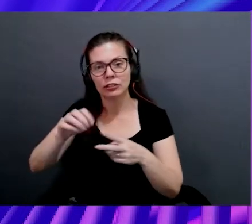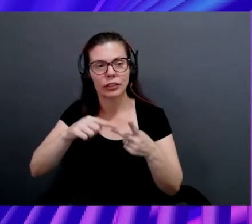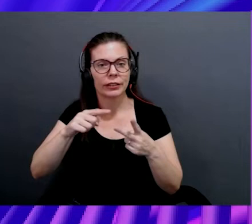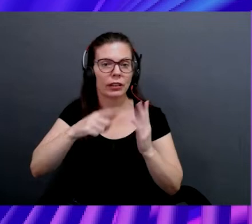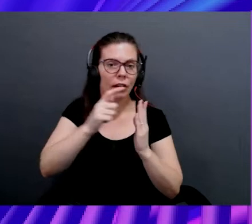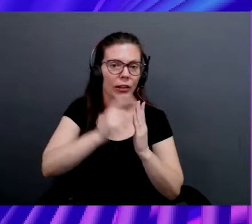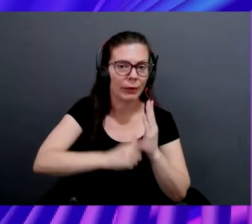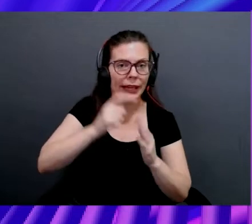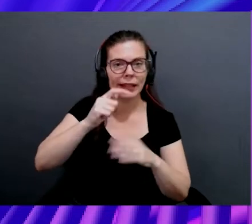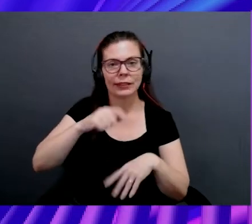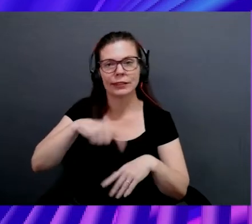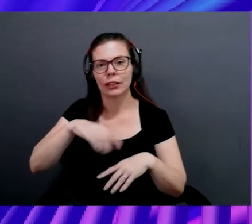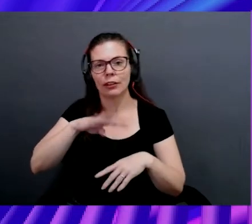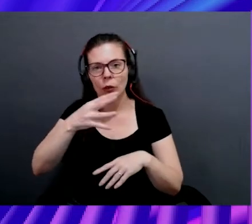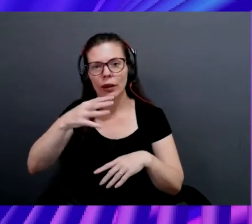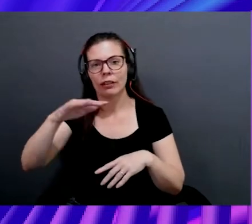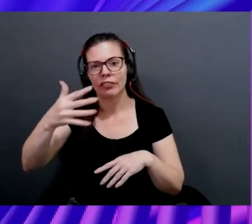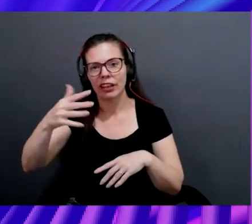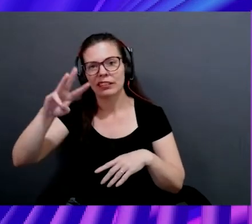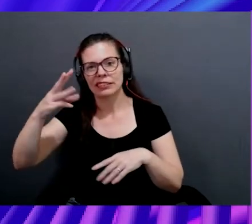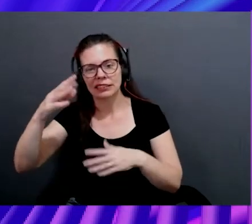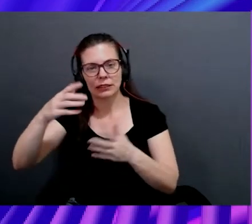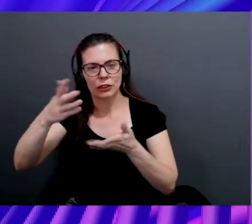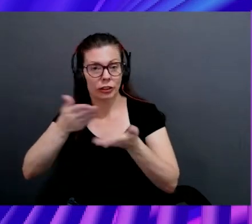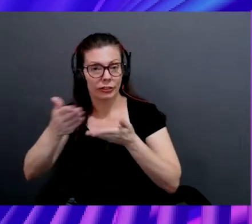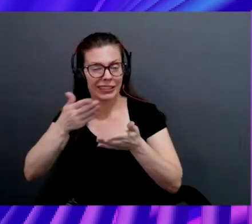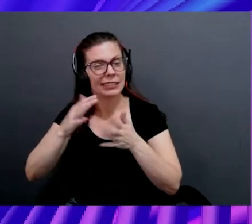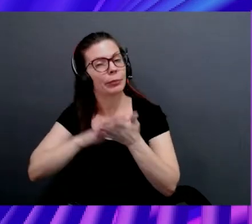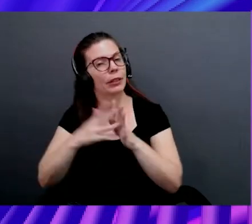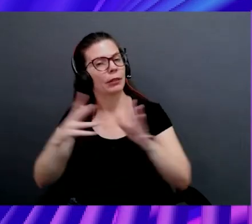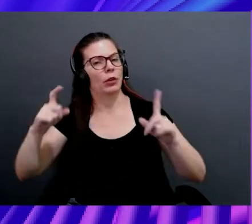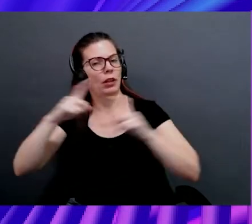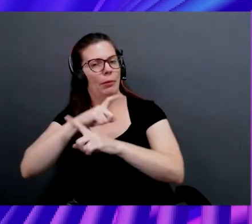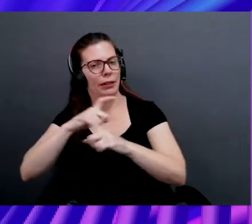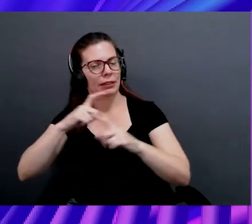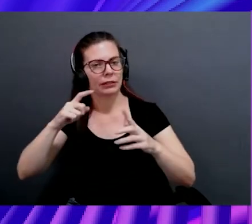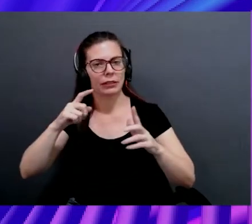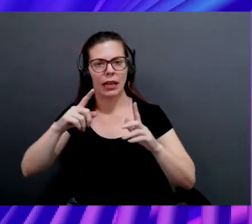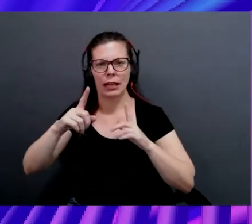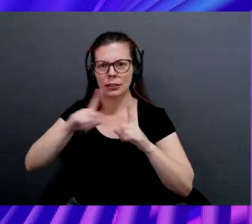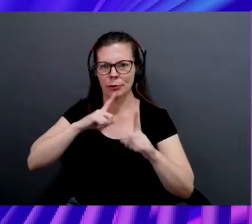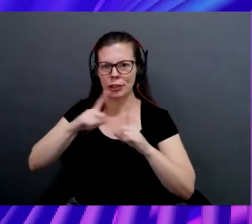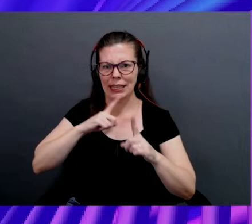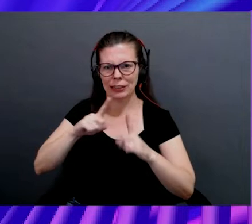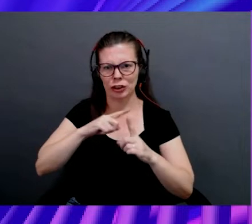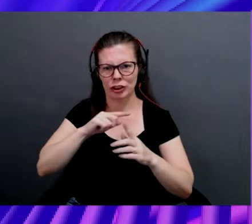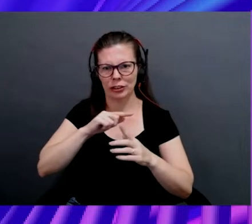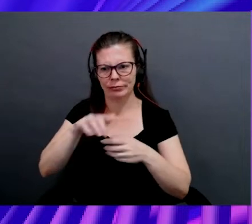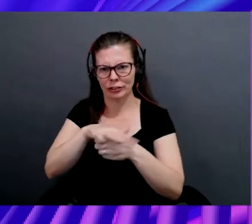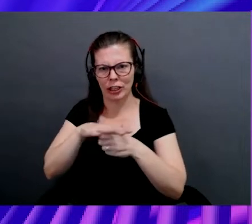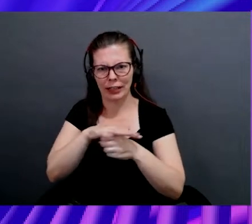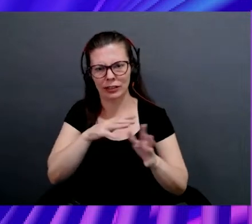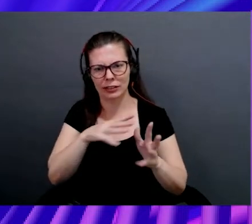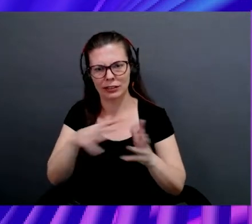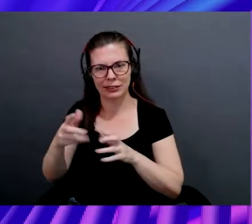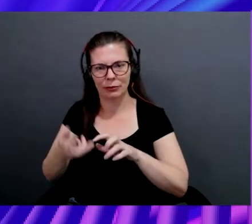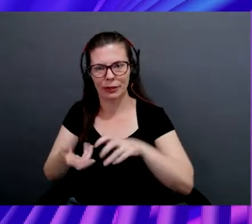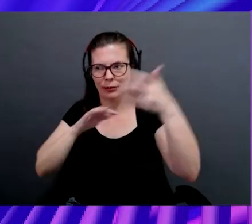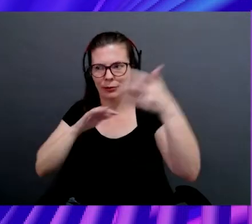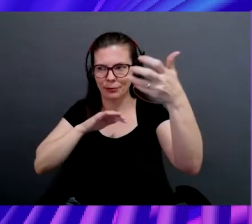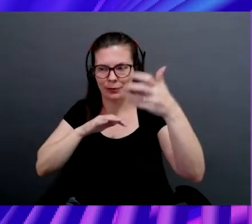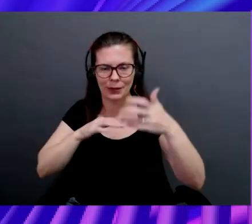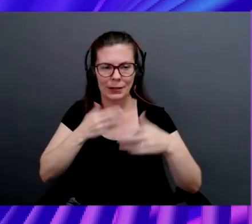fifth service, now you're adding all that complexity and all those communication channels that just kind of quack things up really bad.